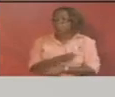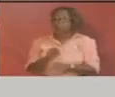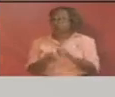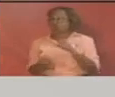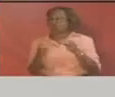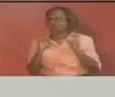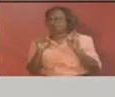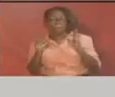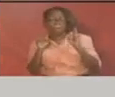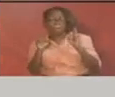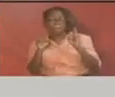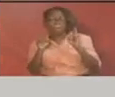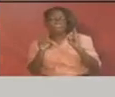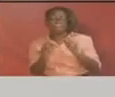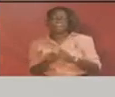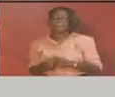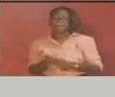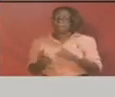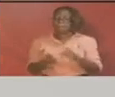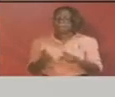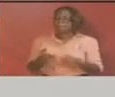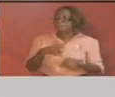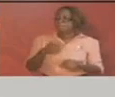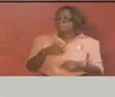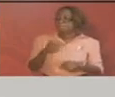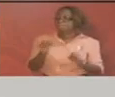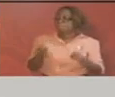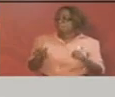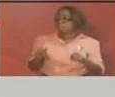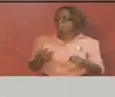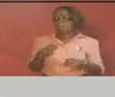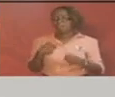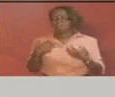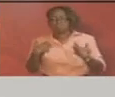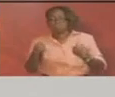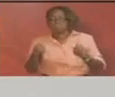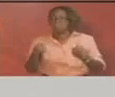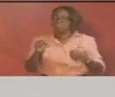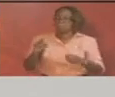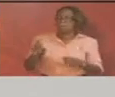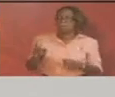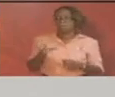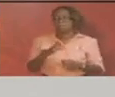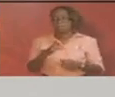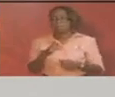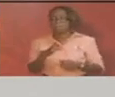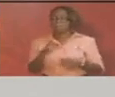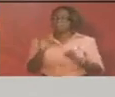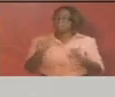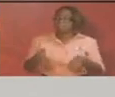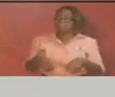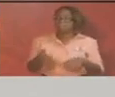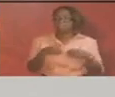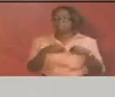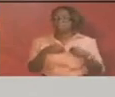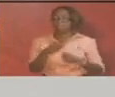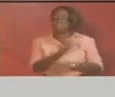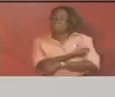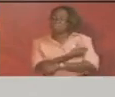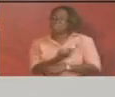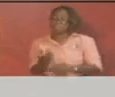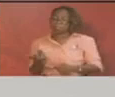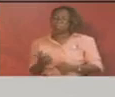the vaccines that eventually get into Trinidad and the ones we have used, even for the healthcare workers, the frontline persons, were WHO